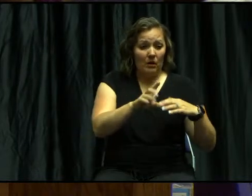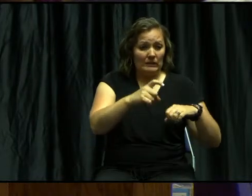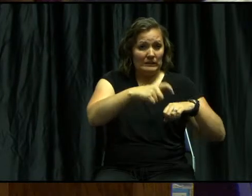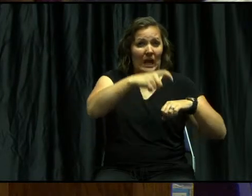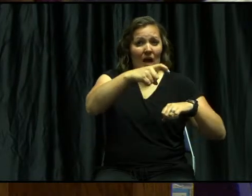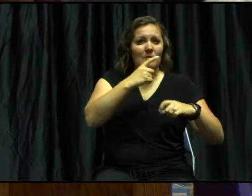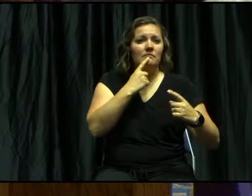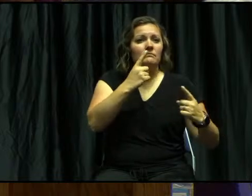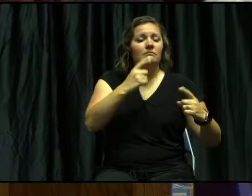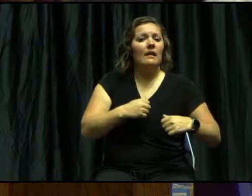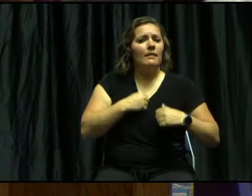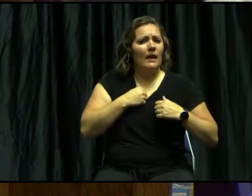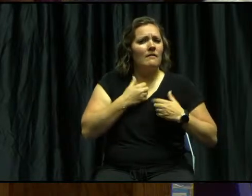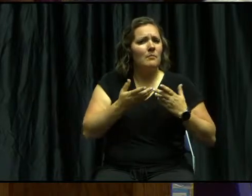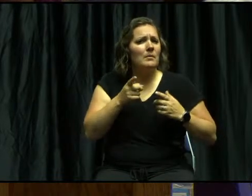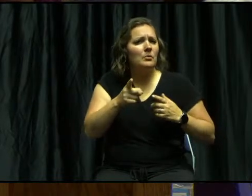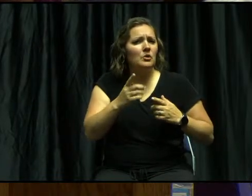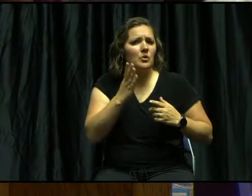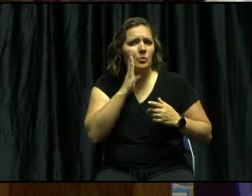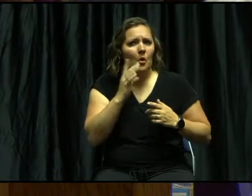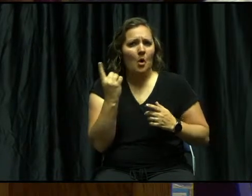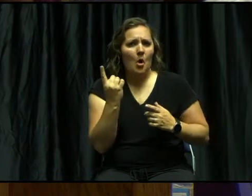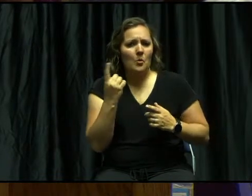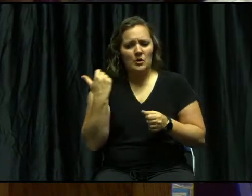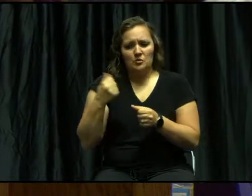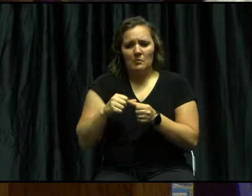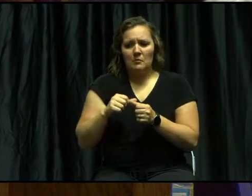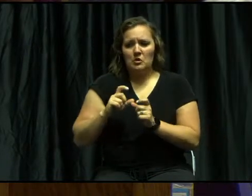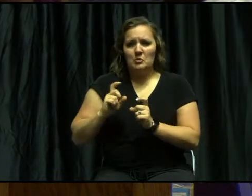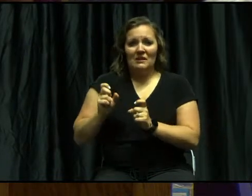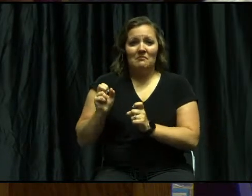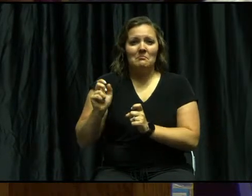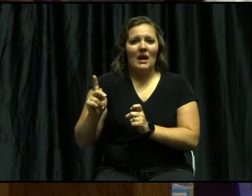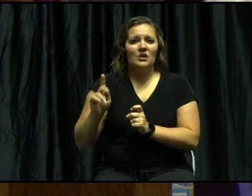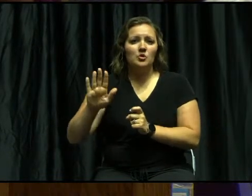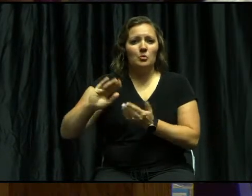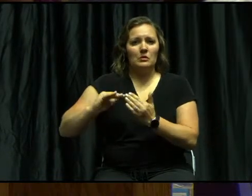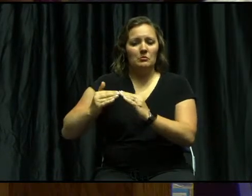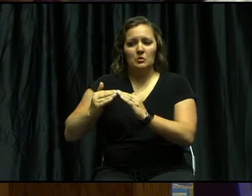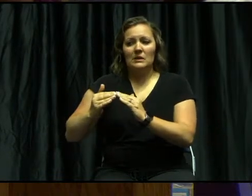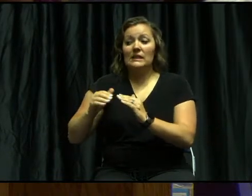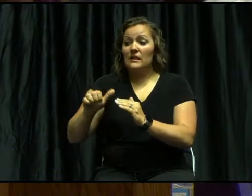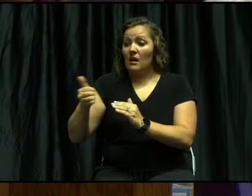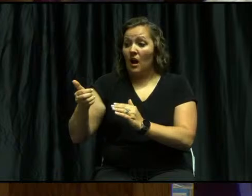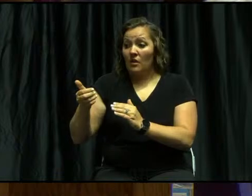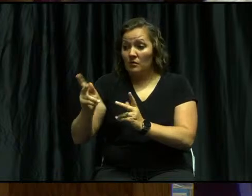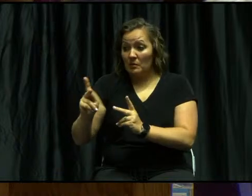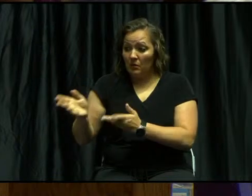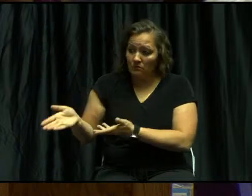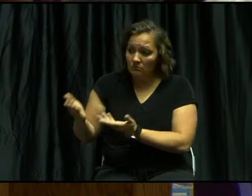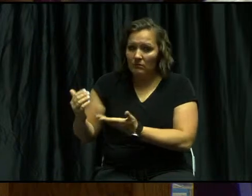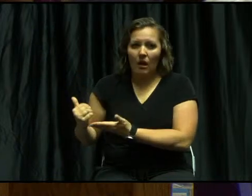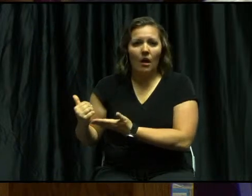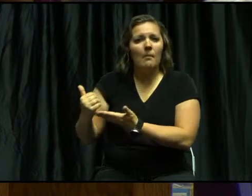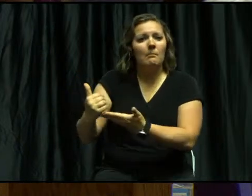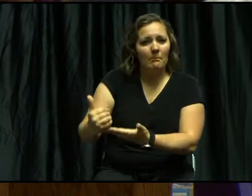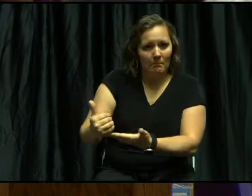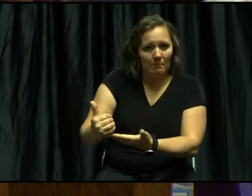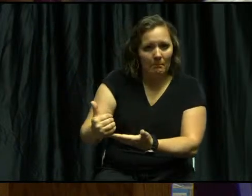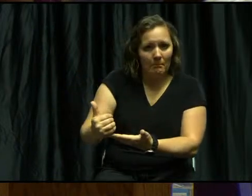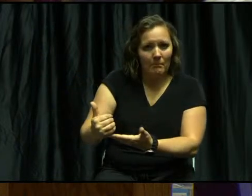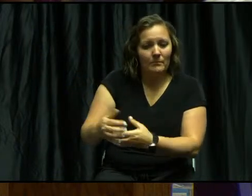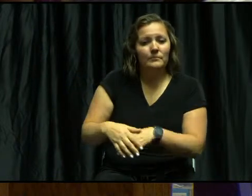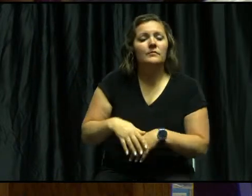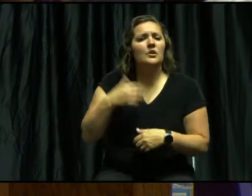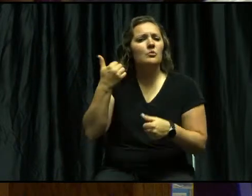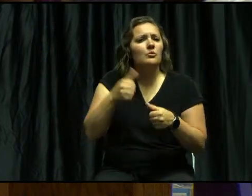may you always remember to give back to your communities and to help others along the way. Remember,